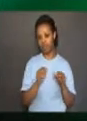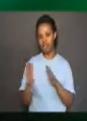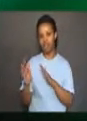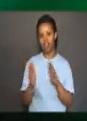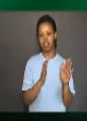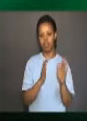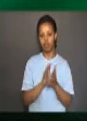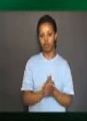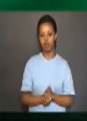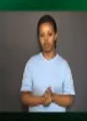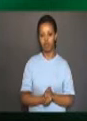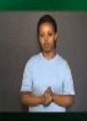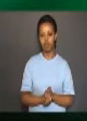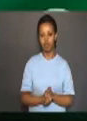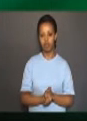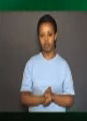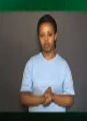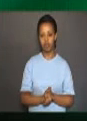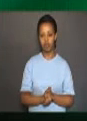Students, let's get ready.